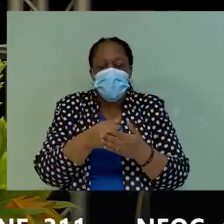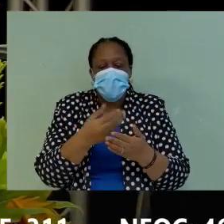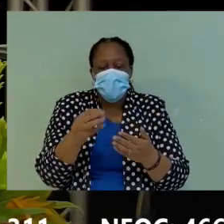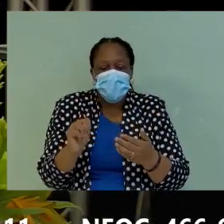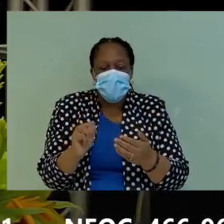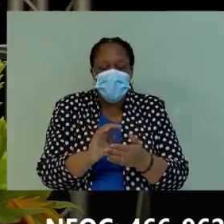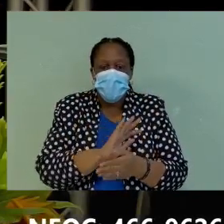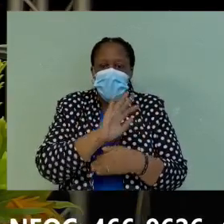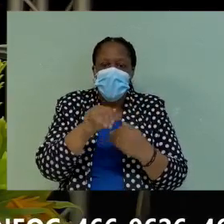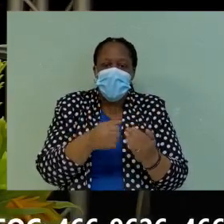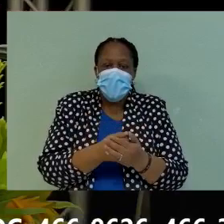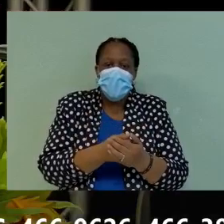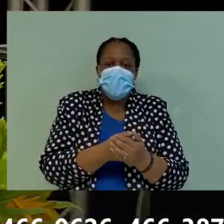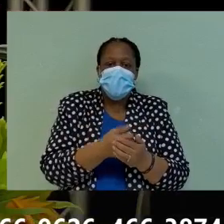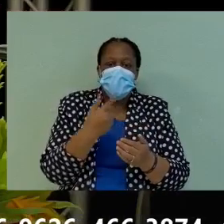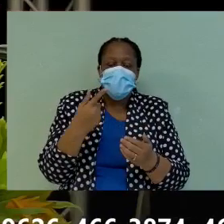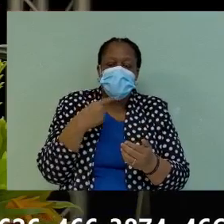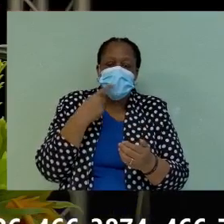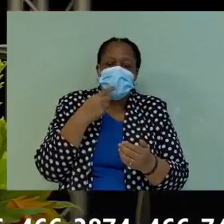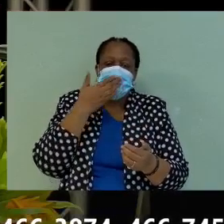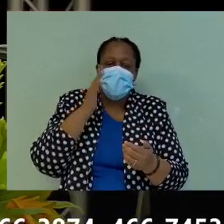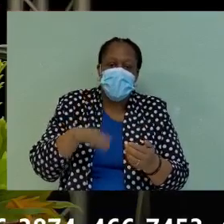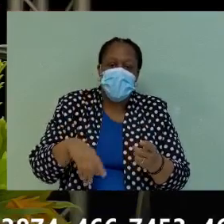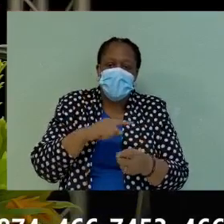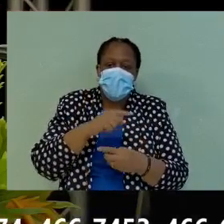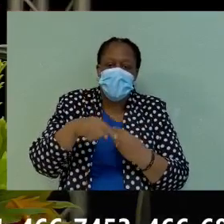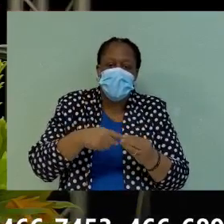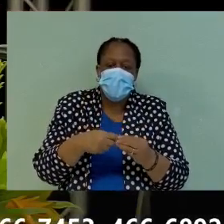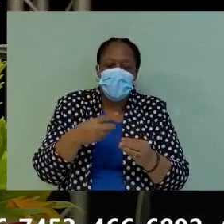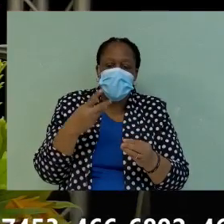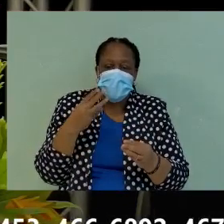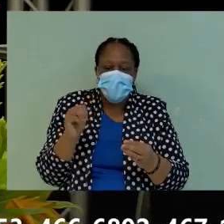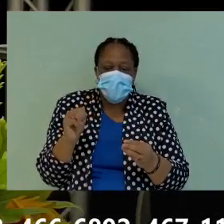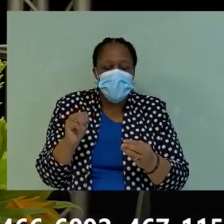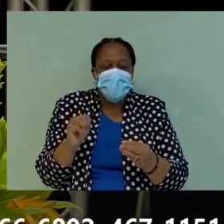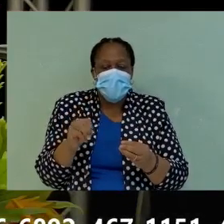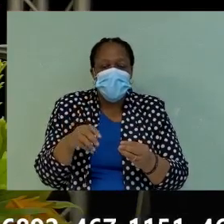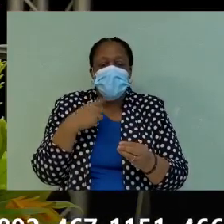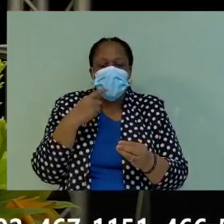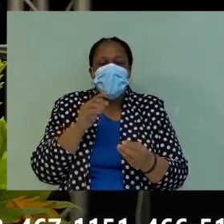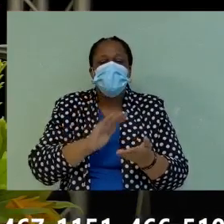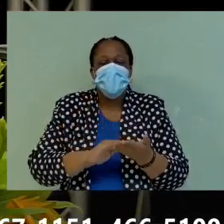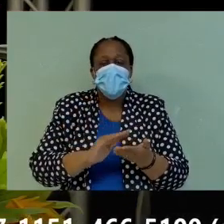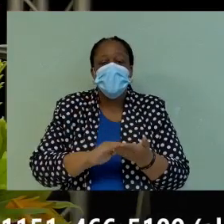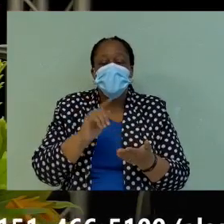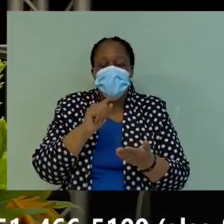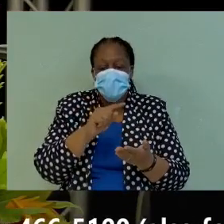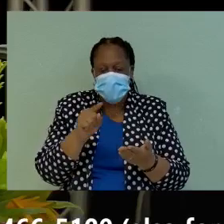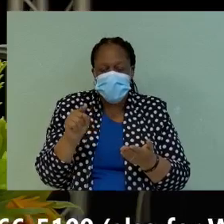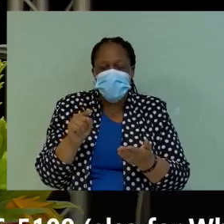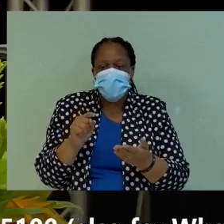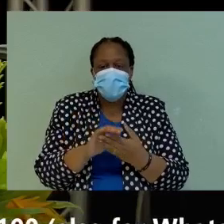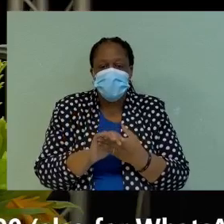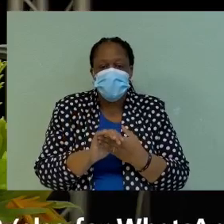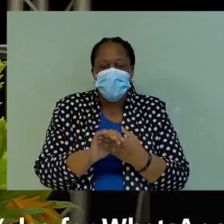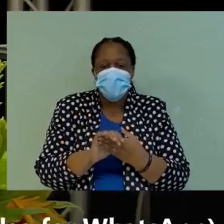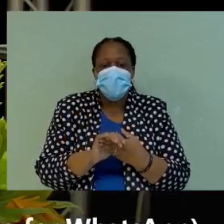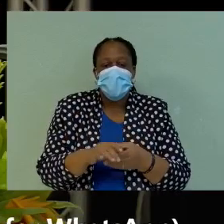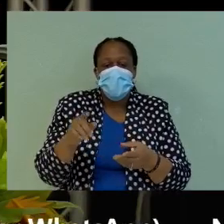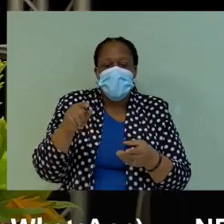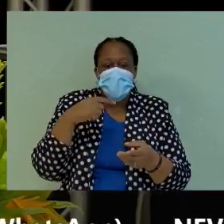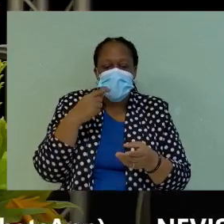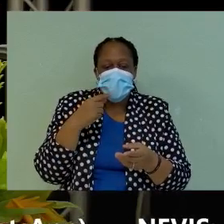through the mud and threatened me and my family, I say I forgive you. I was declared COVID-free on